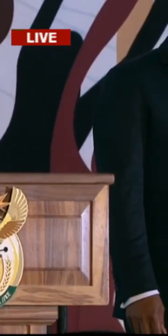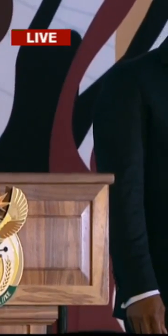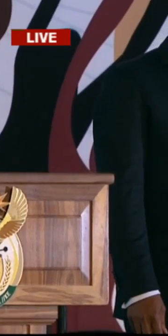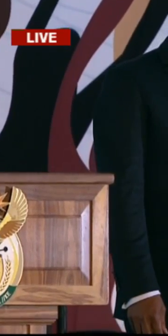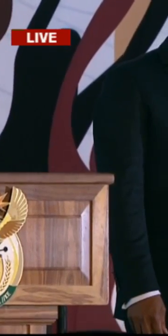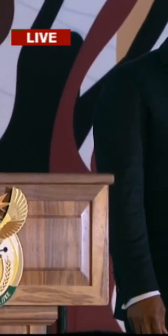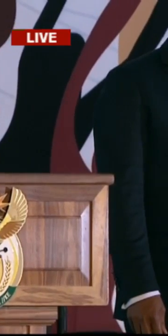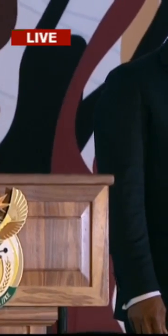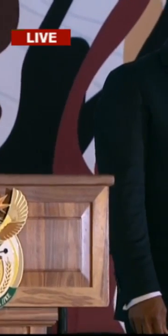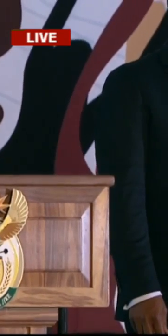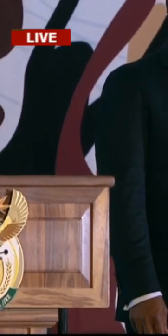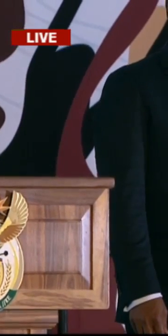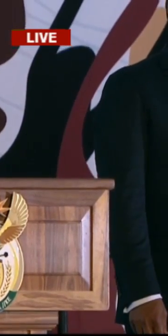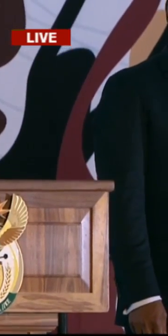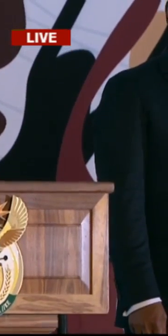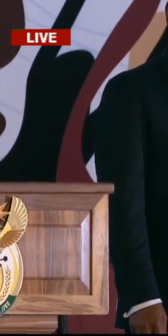Order!